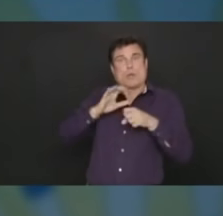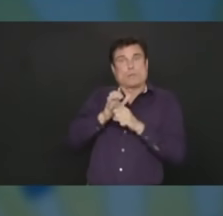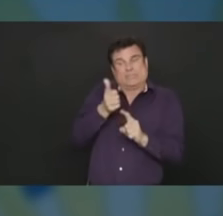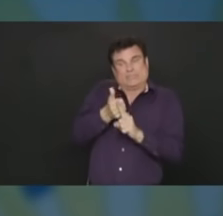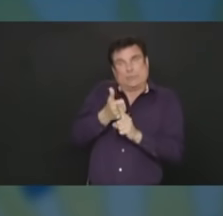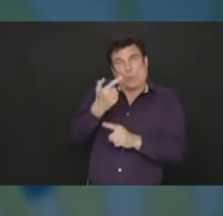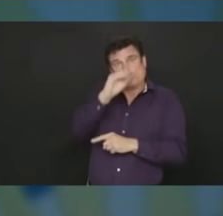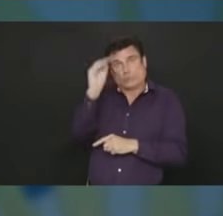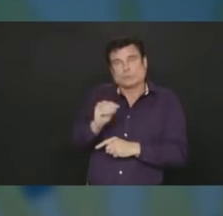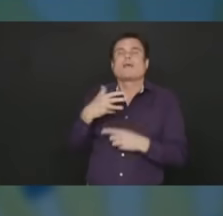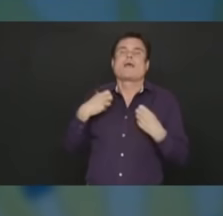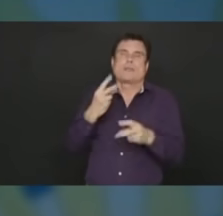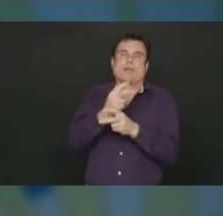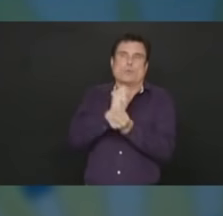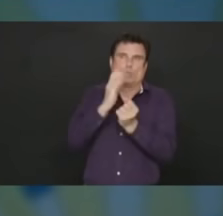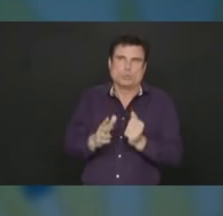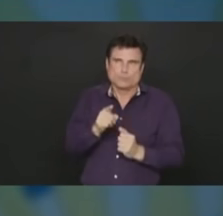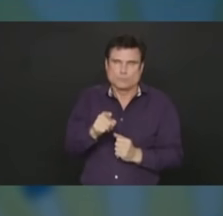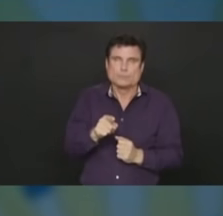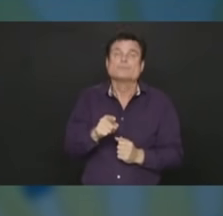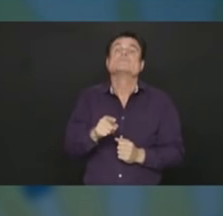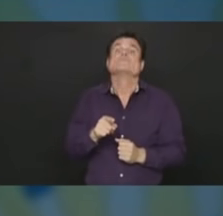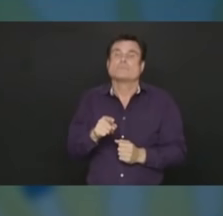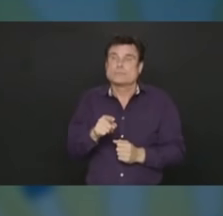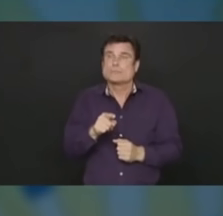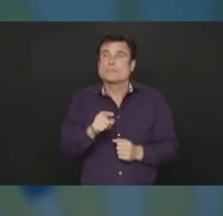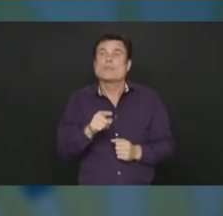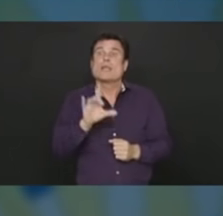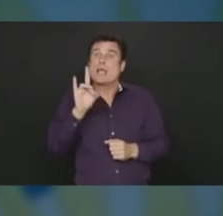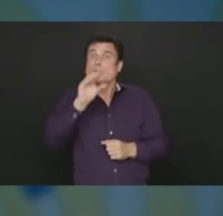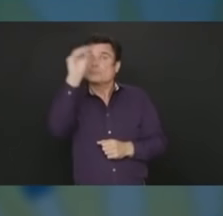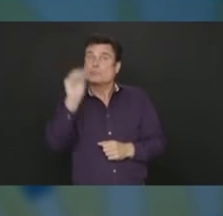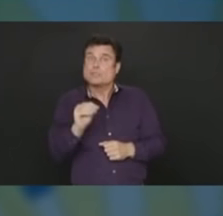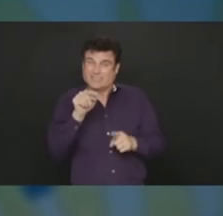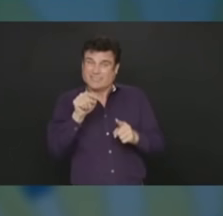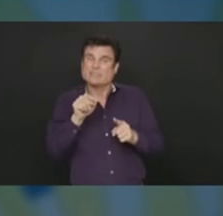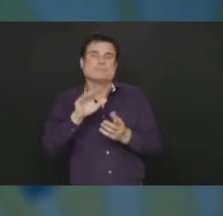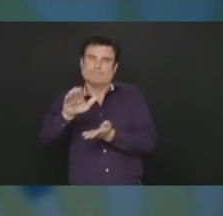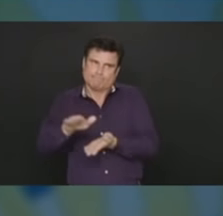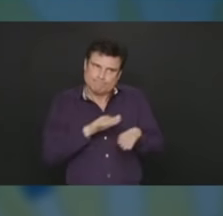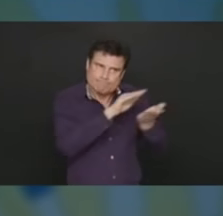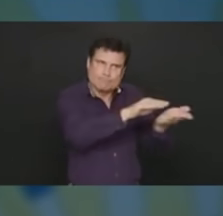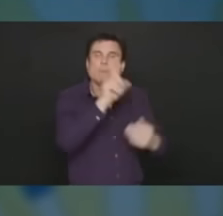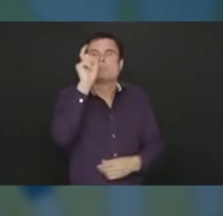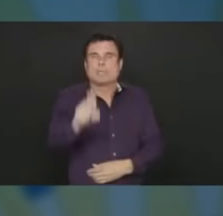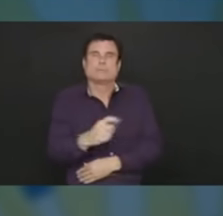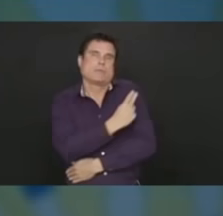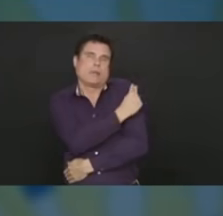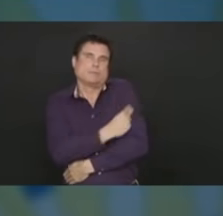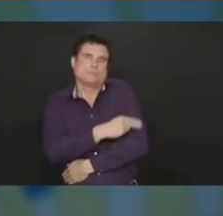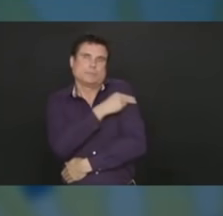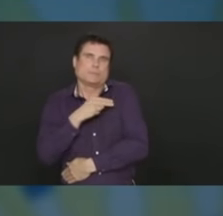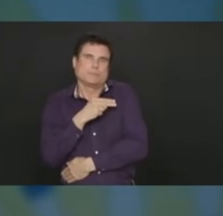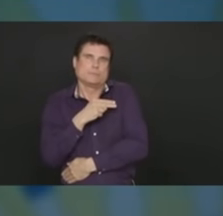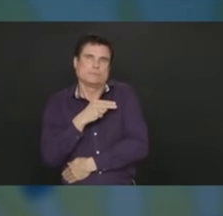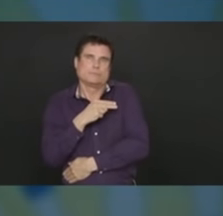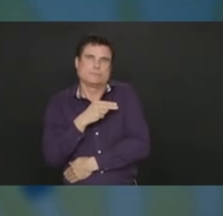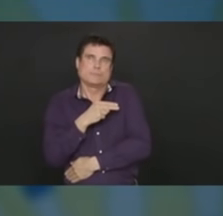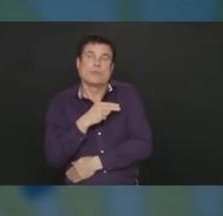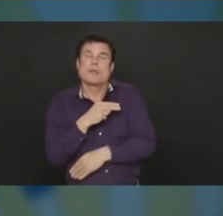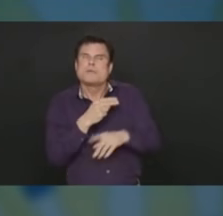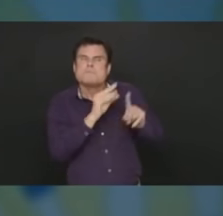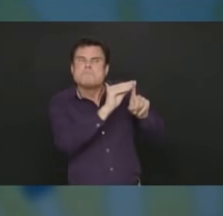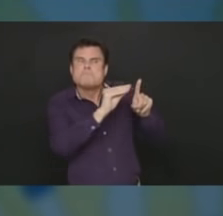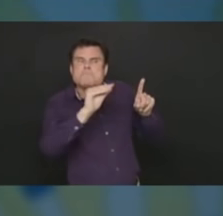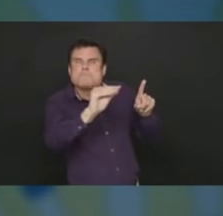had one person who died. So this tells us that most of our healthcare workers, thankfully, were in the younger age